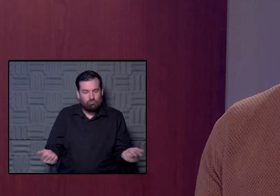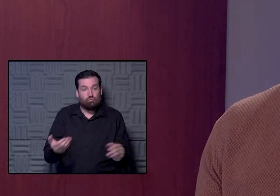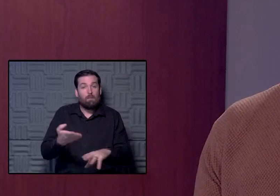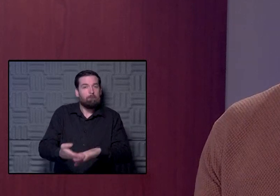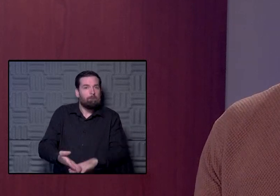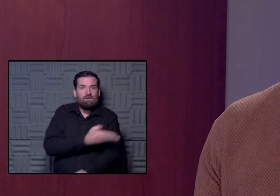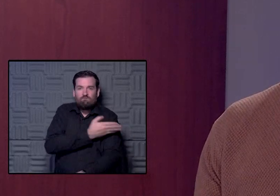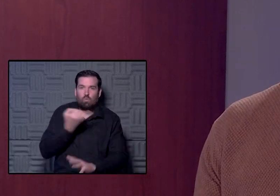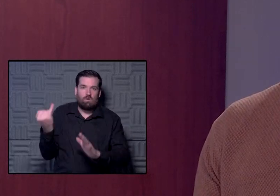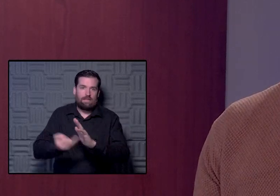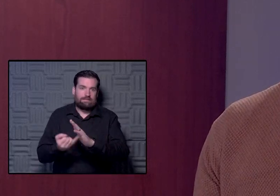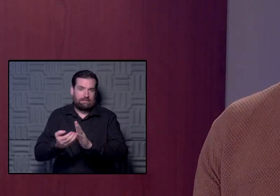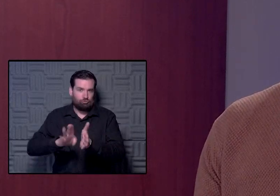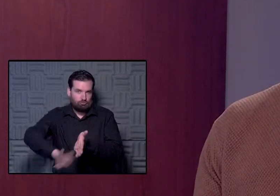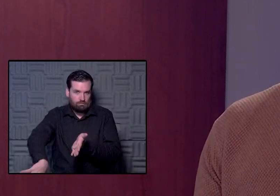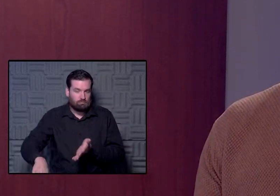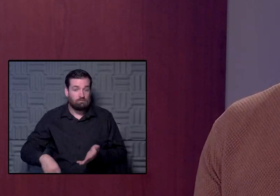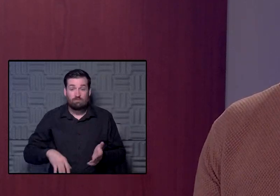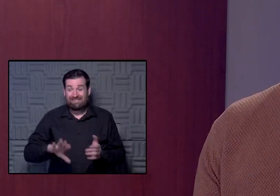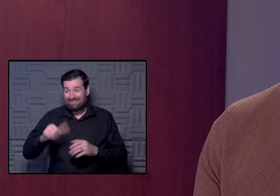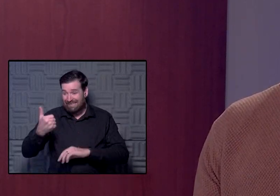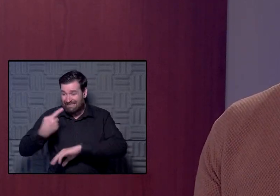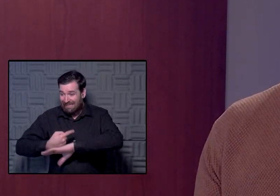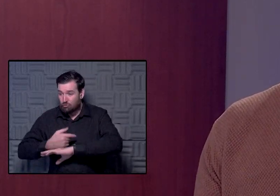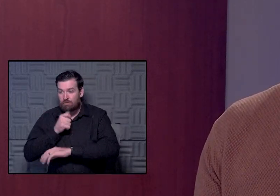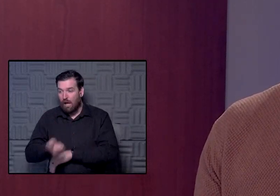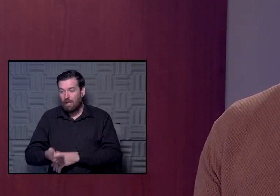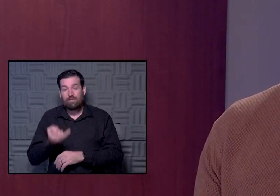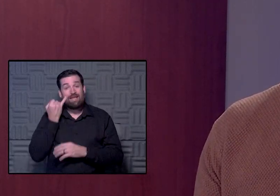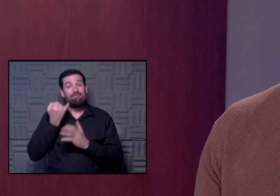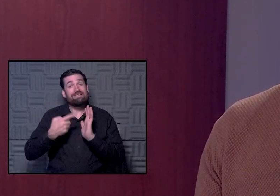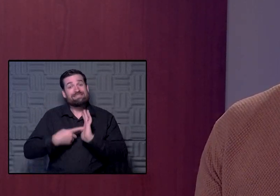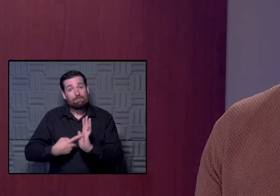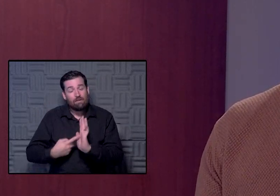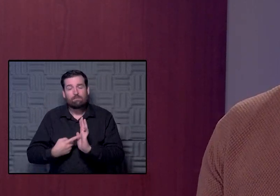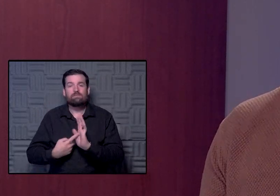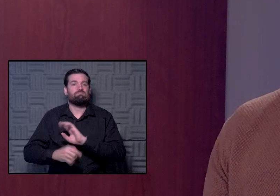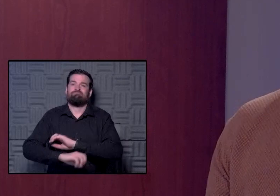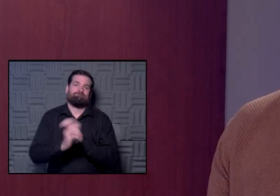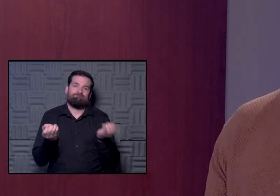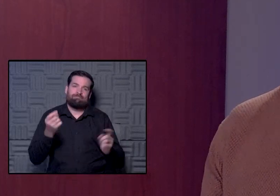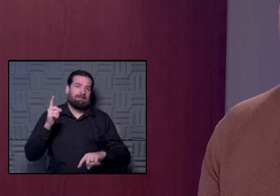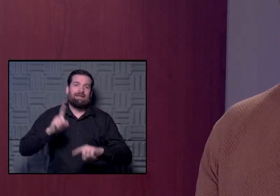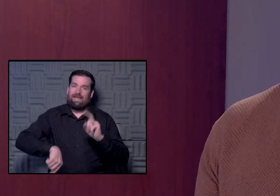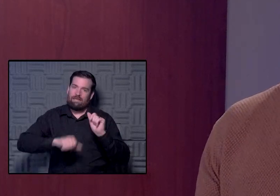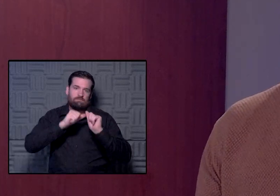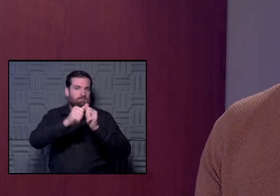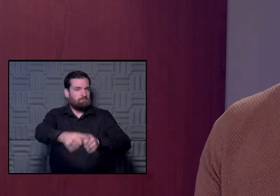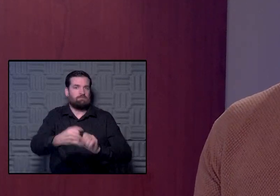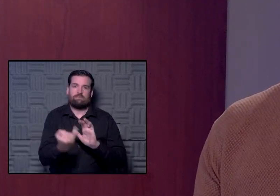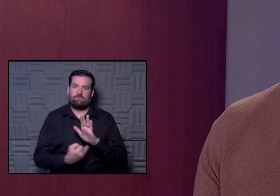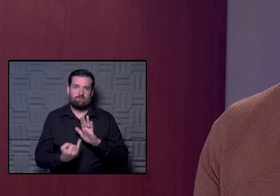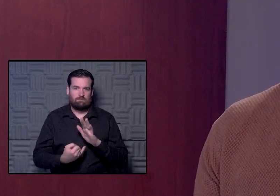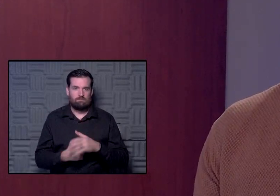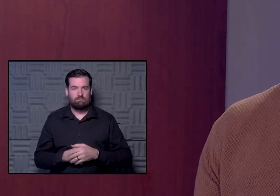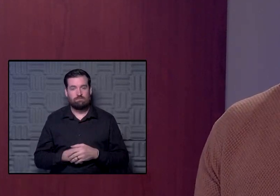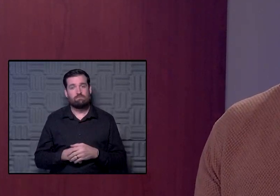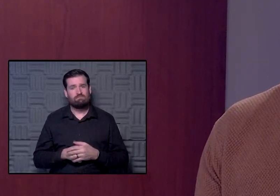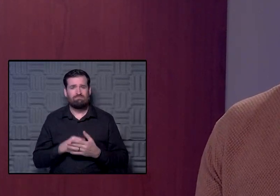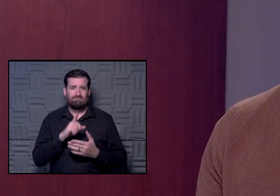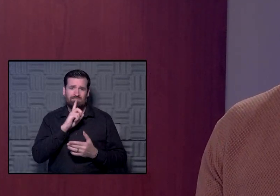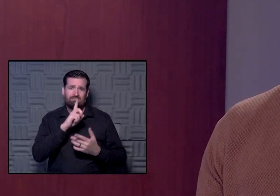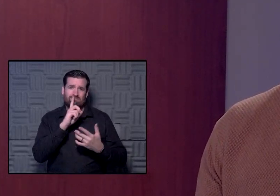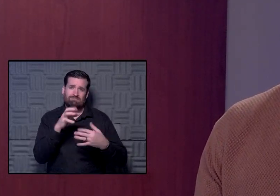isolation. No matter if you're past or at 10 days or not, you still have to wait until you're no longer symptomatic. And that's also a really